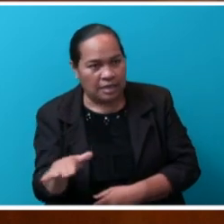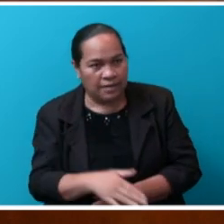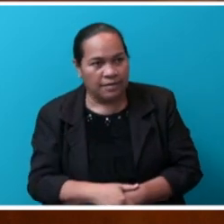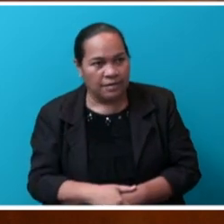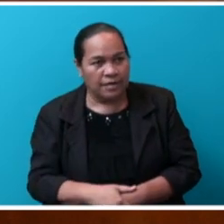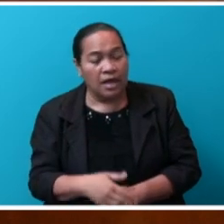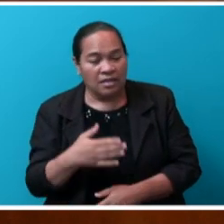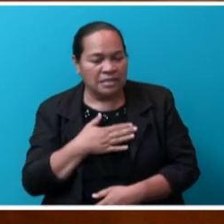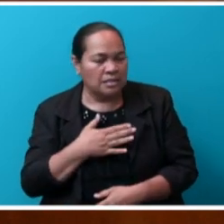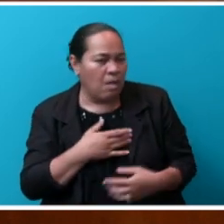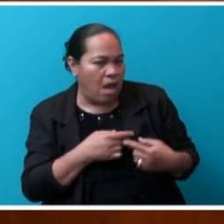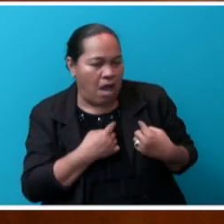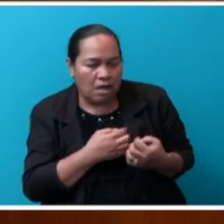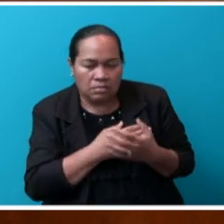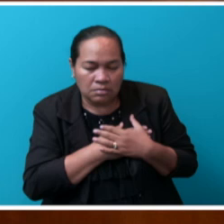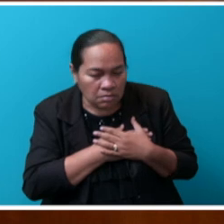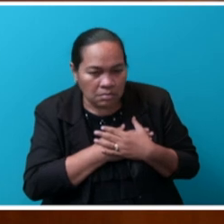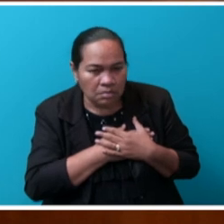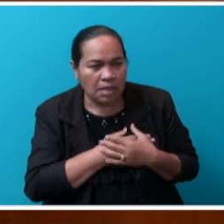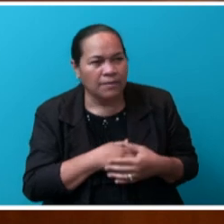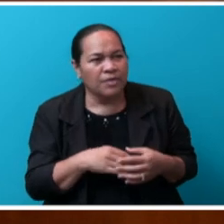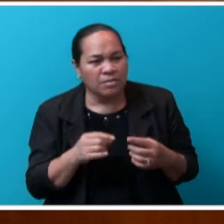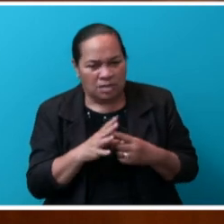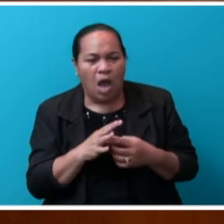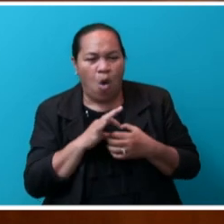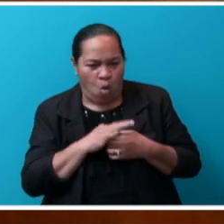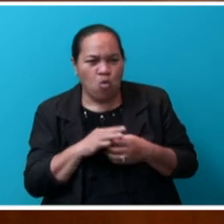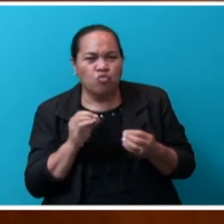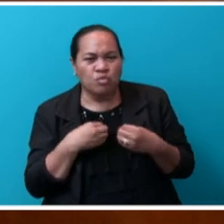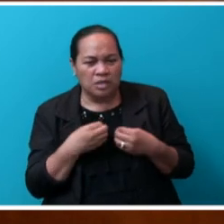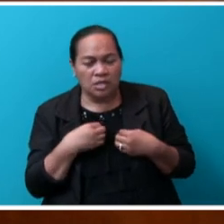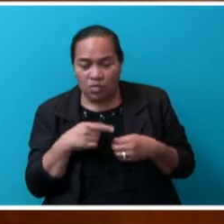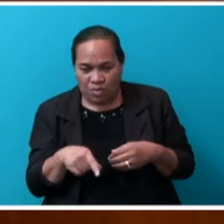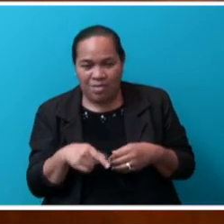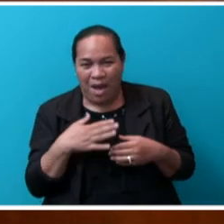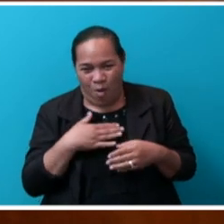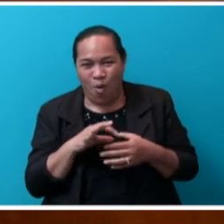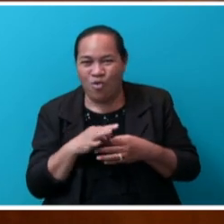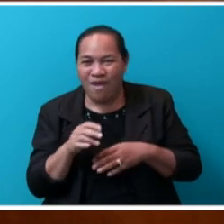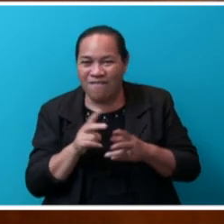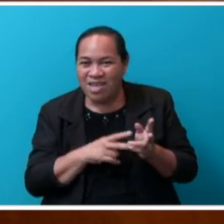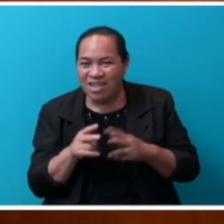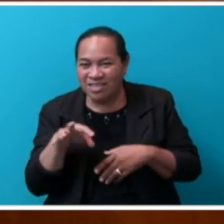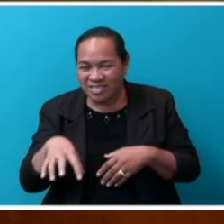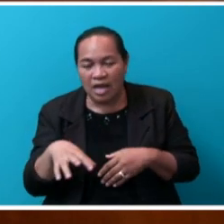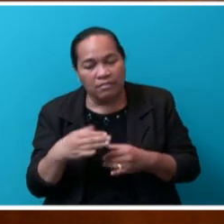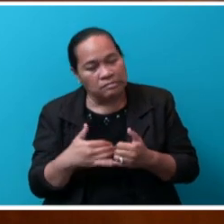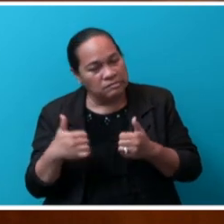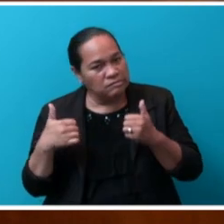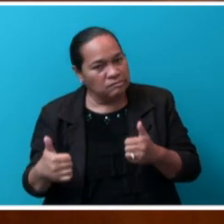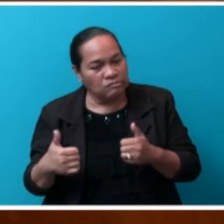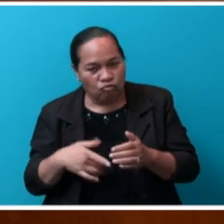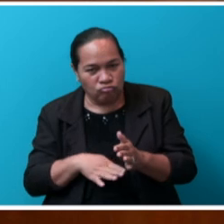to my heart. We have our own village cooperative that's working very well with the main organization, and